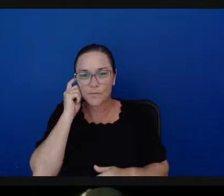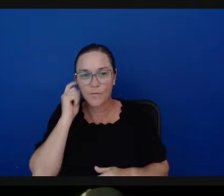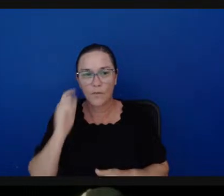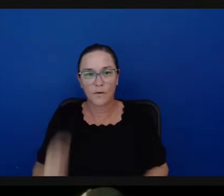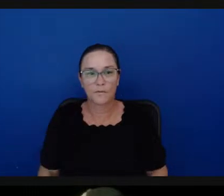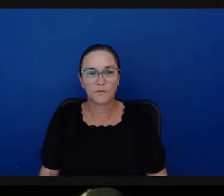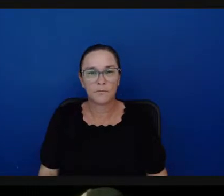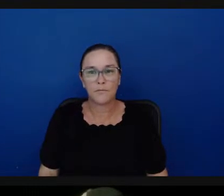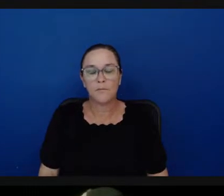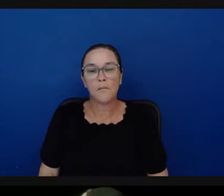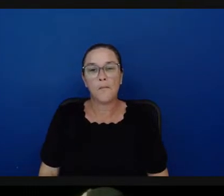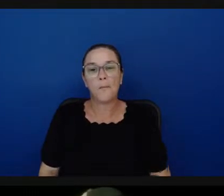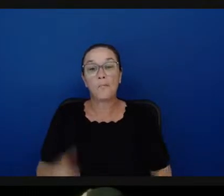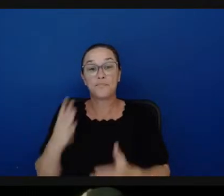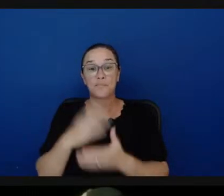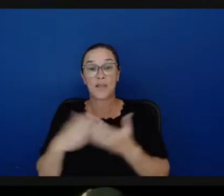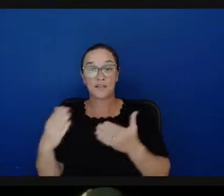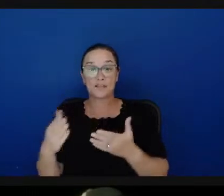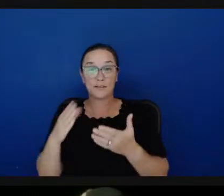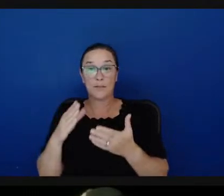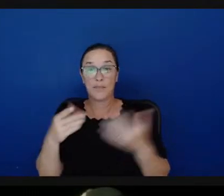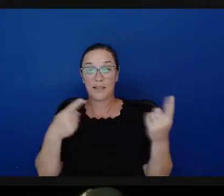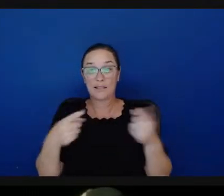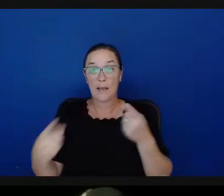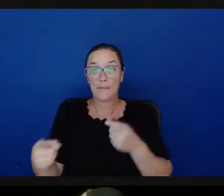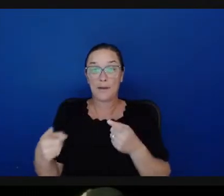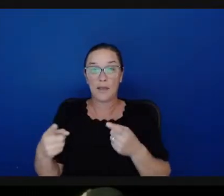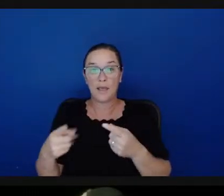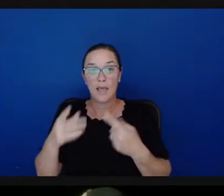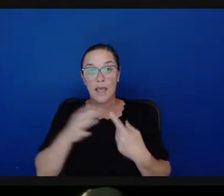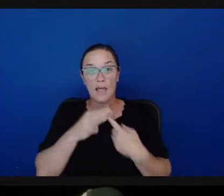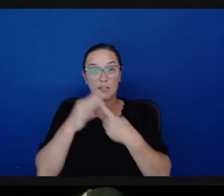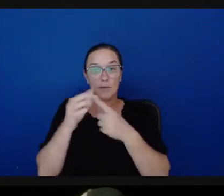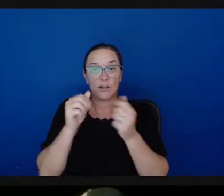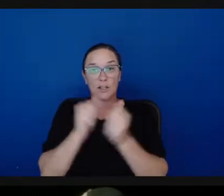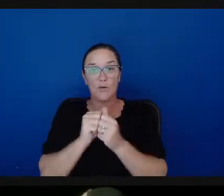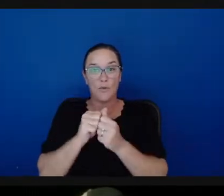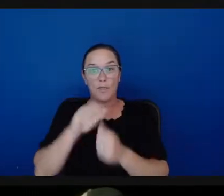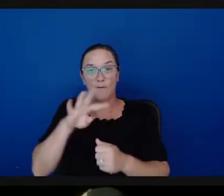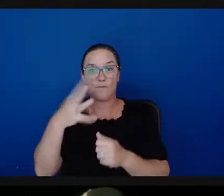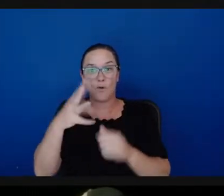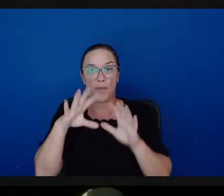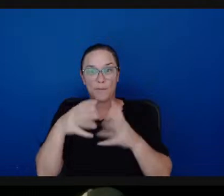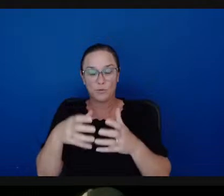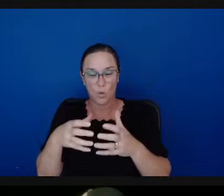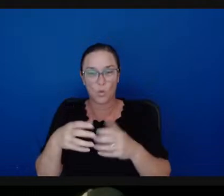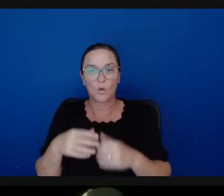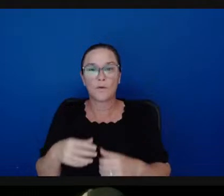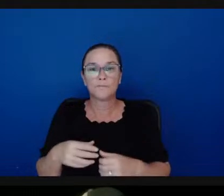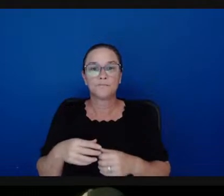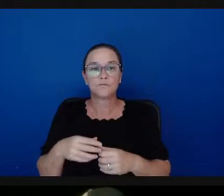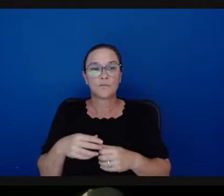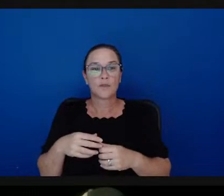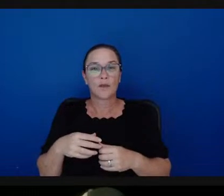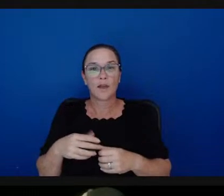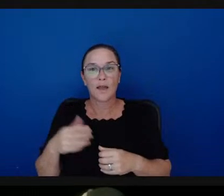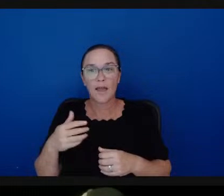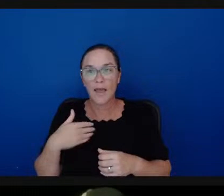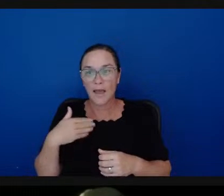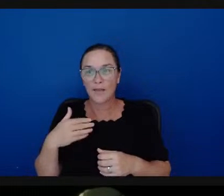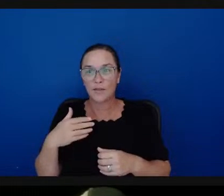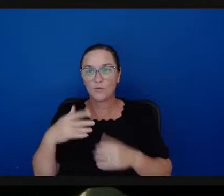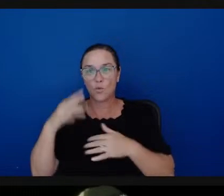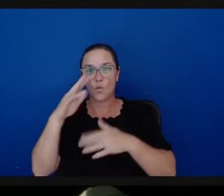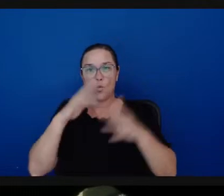So something that's happened, especially with episode 4, this last episode, was especially slack winds and a lot